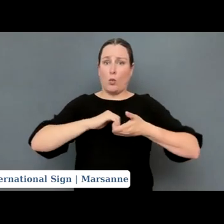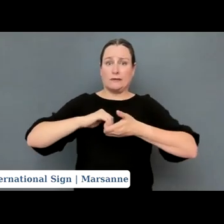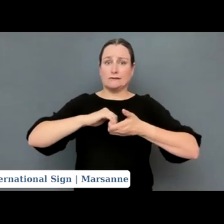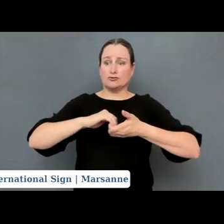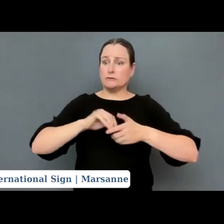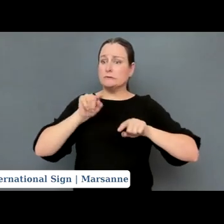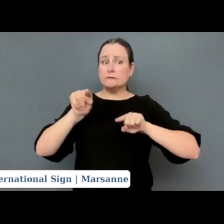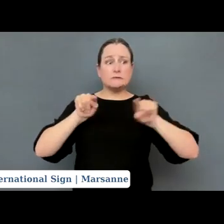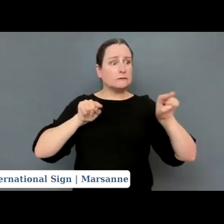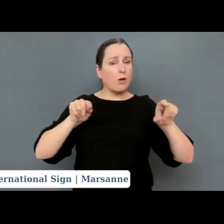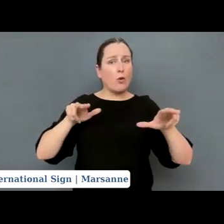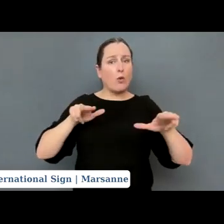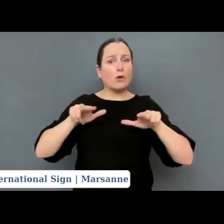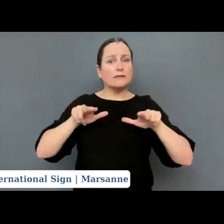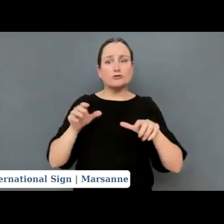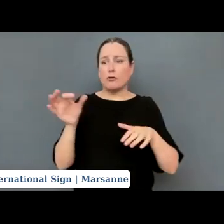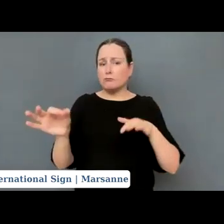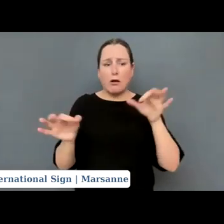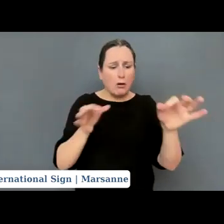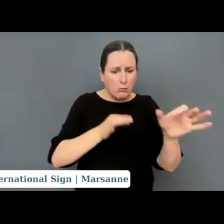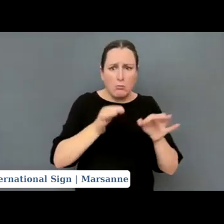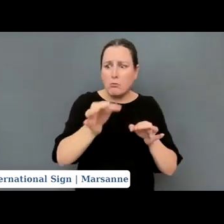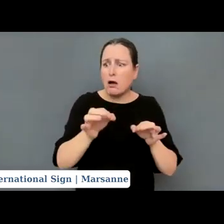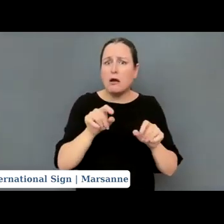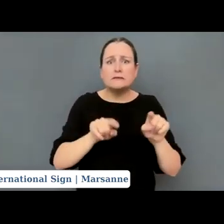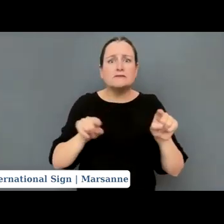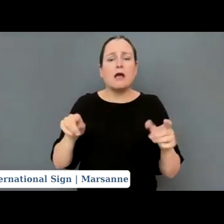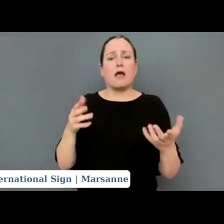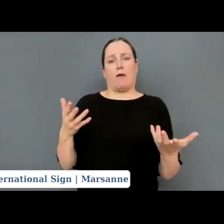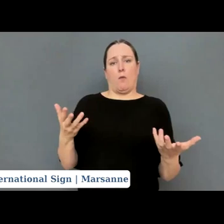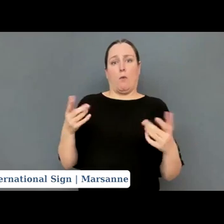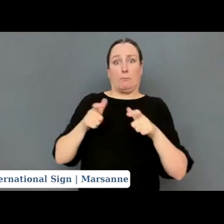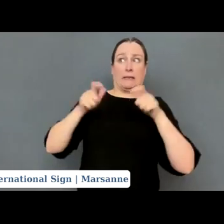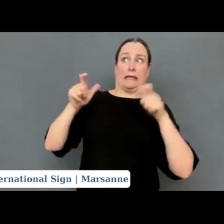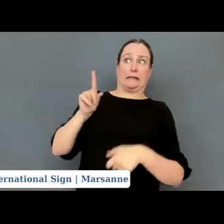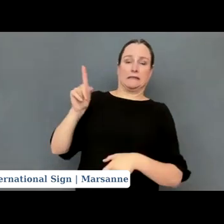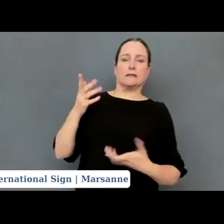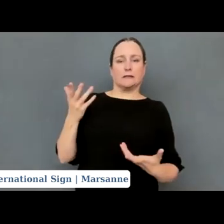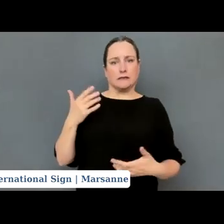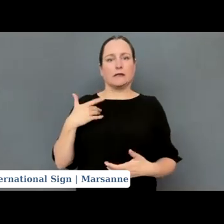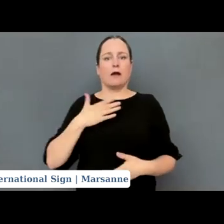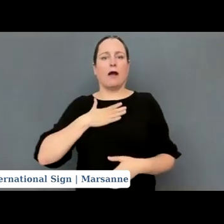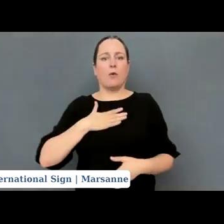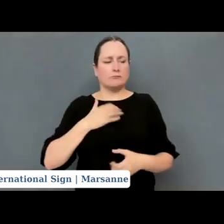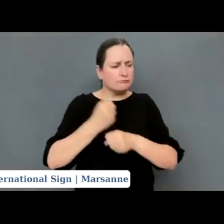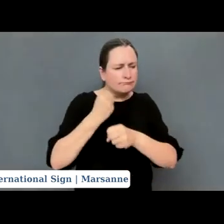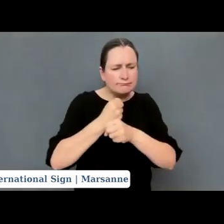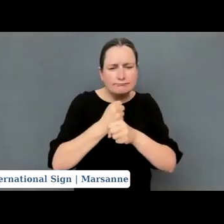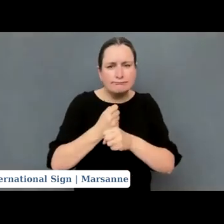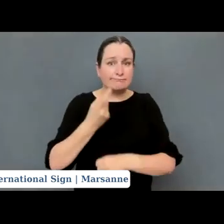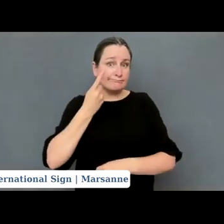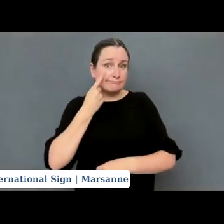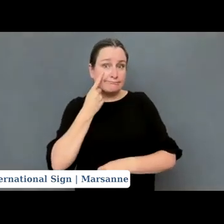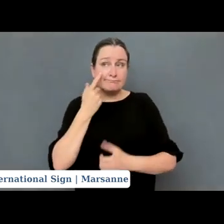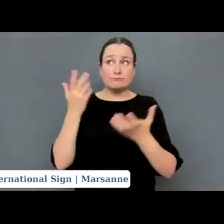organization such as the ILO that support Mozambique in